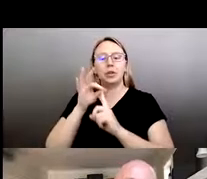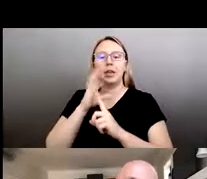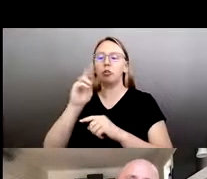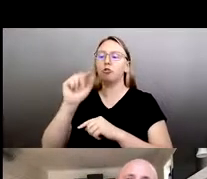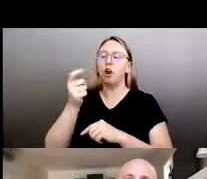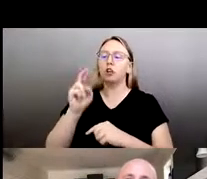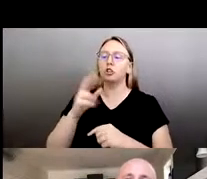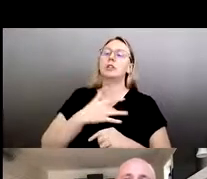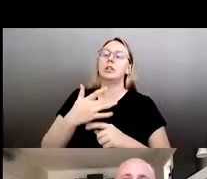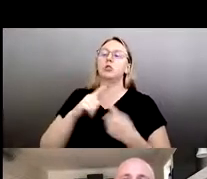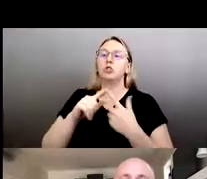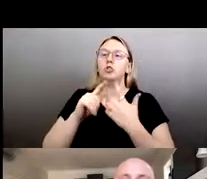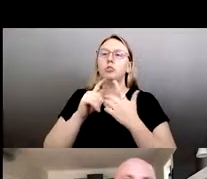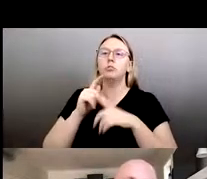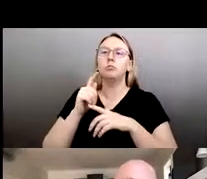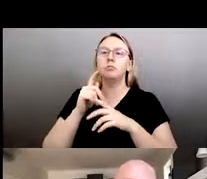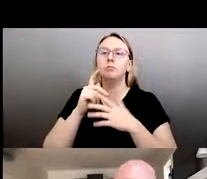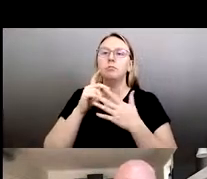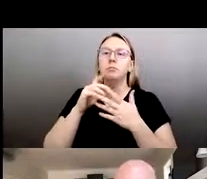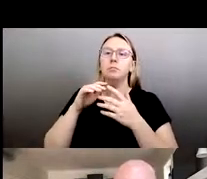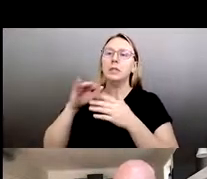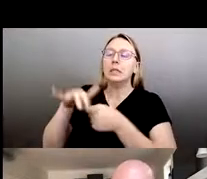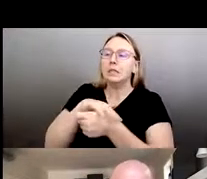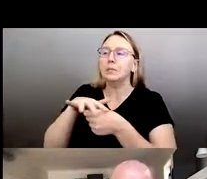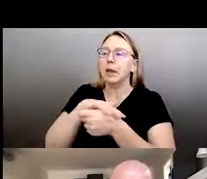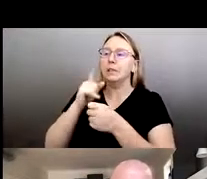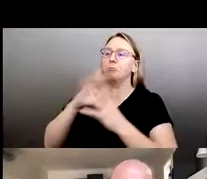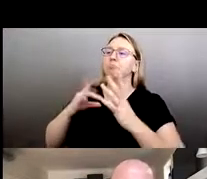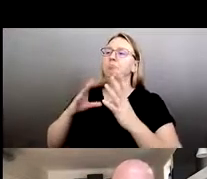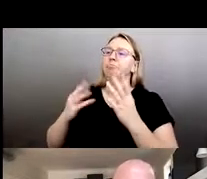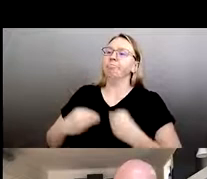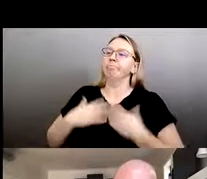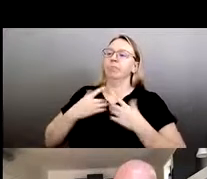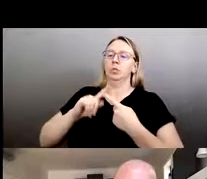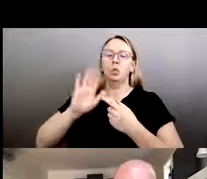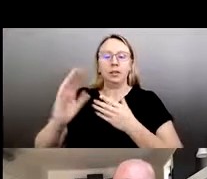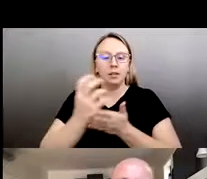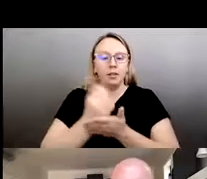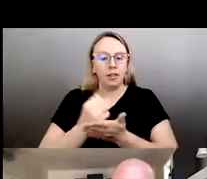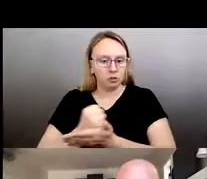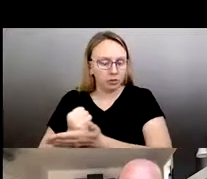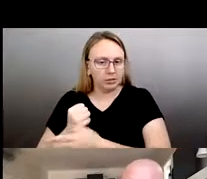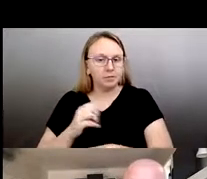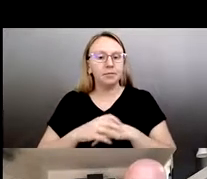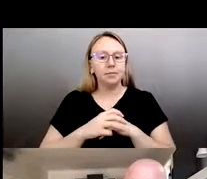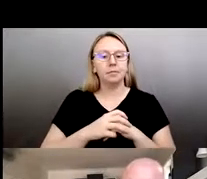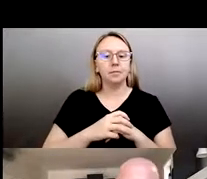in when he formed them. His three homes and collections are also a testament to his commercial success as an